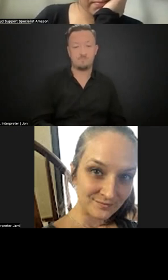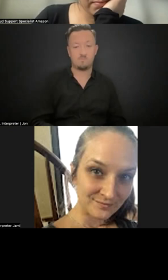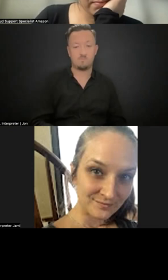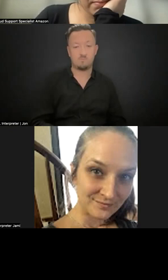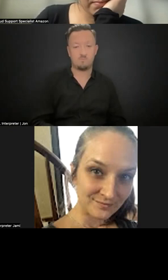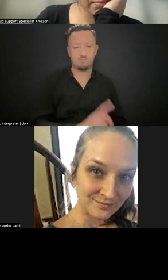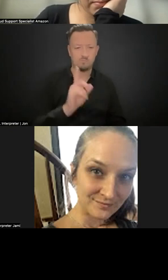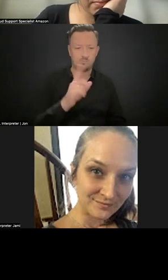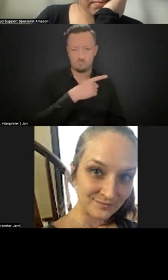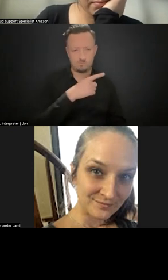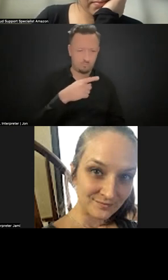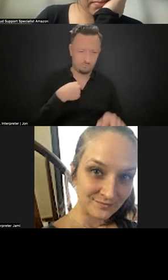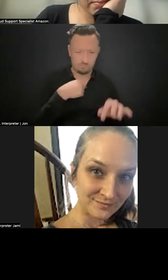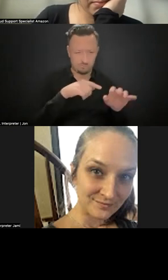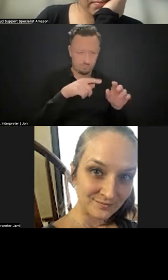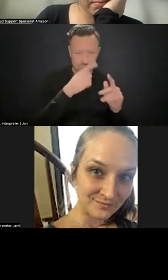oh, let's bring up.